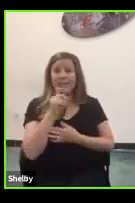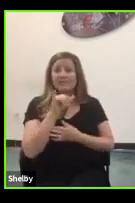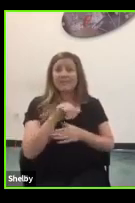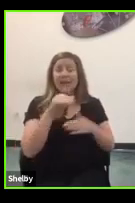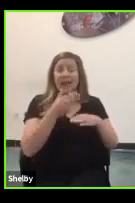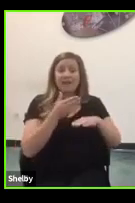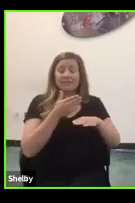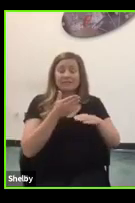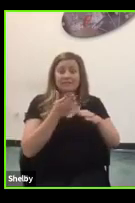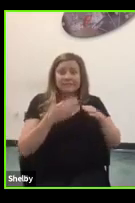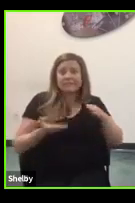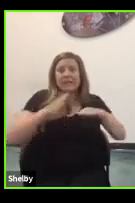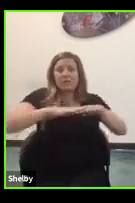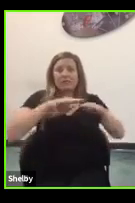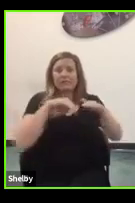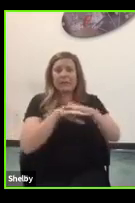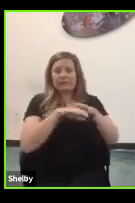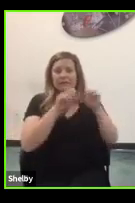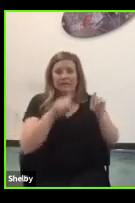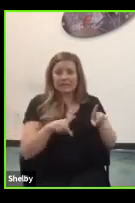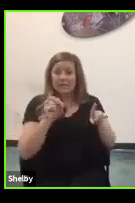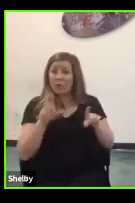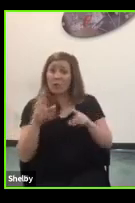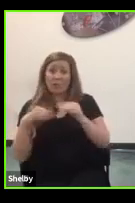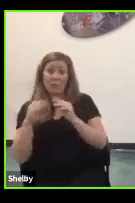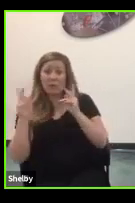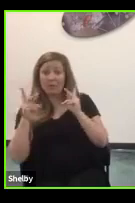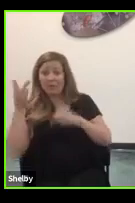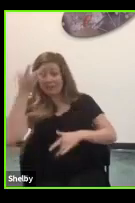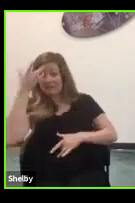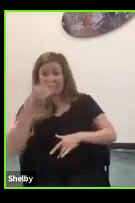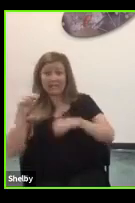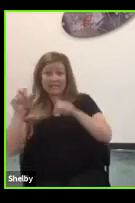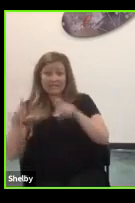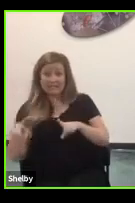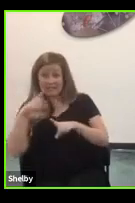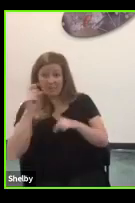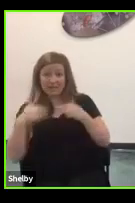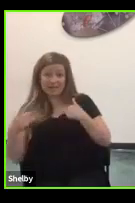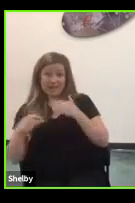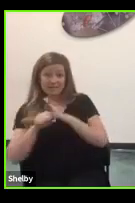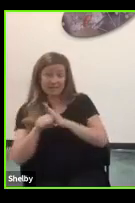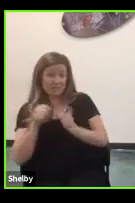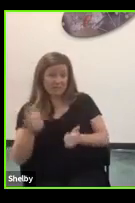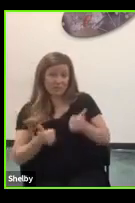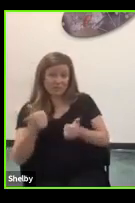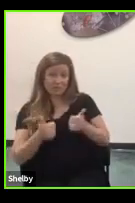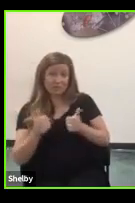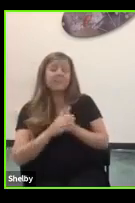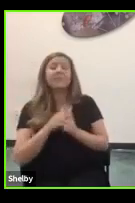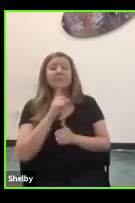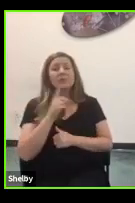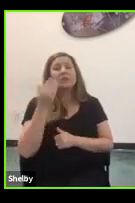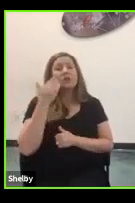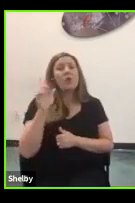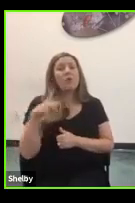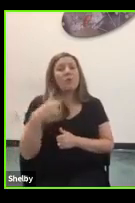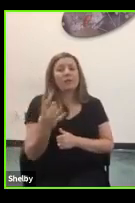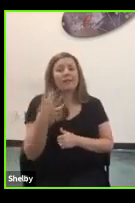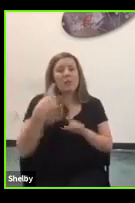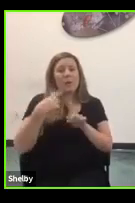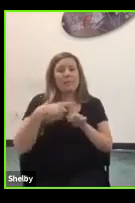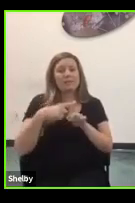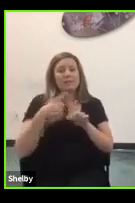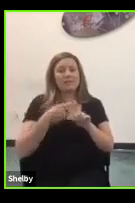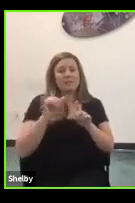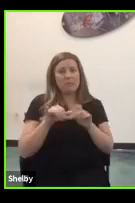testing, and how much was simply due to more folks getting sick and tested due to having symptoms. So we know there's only 4 positives from that.